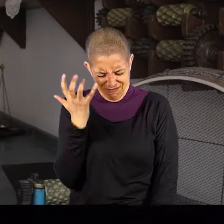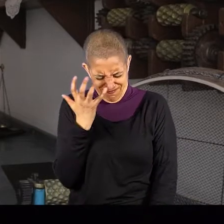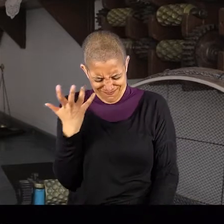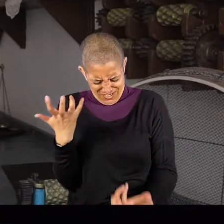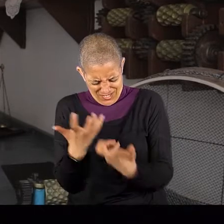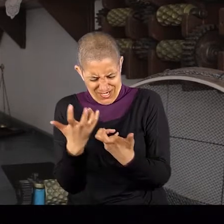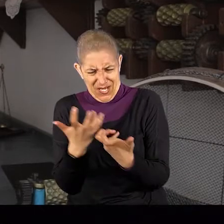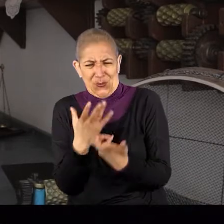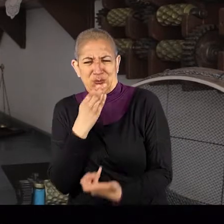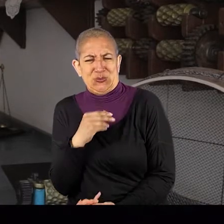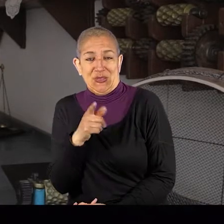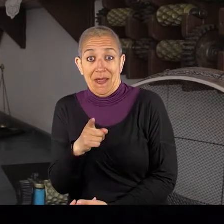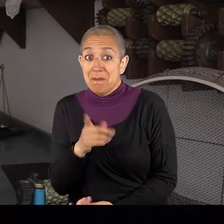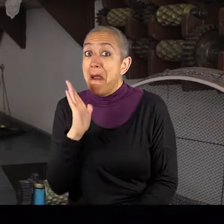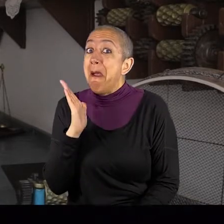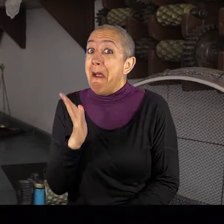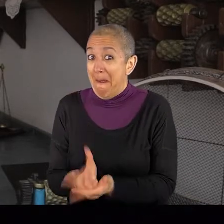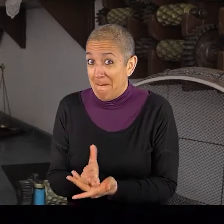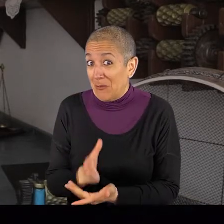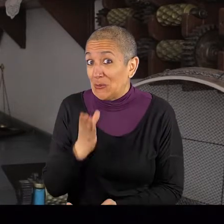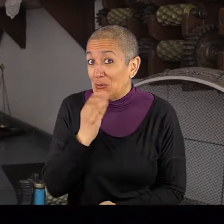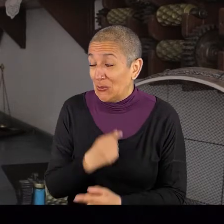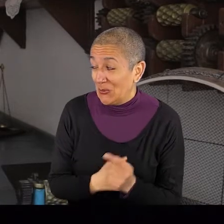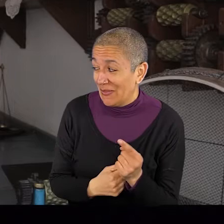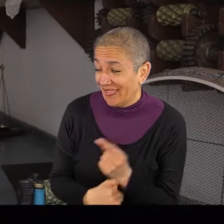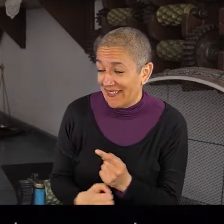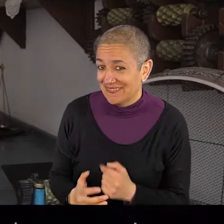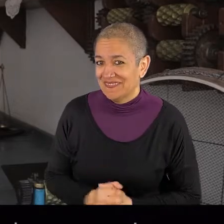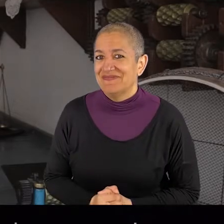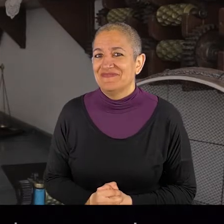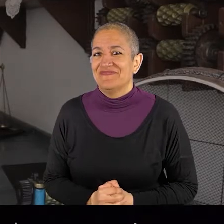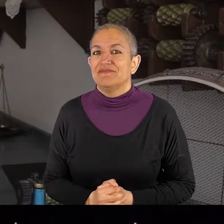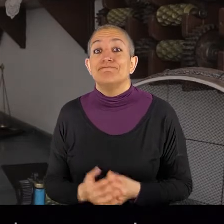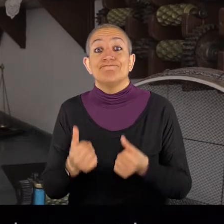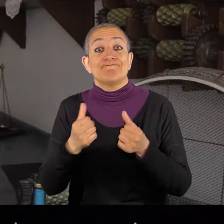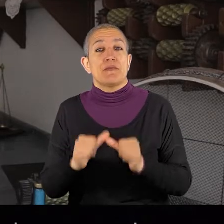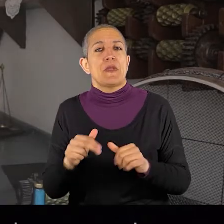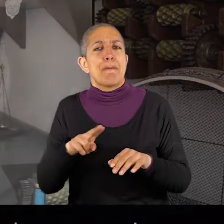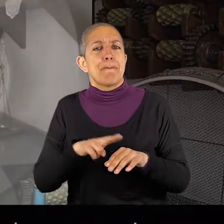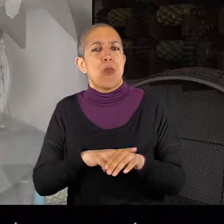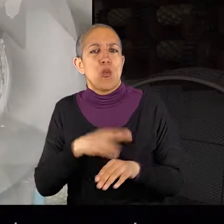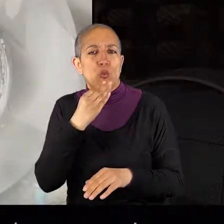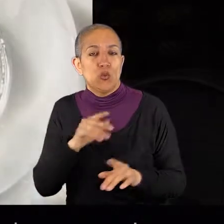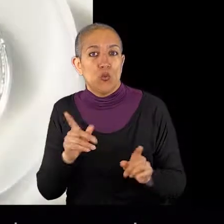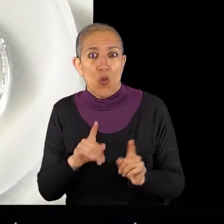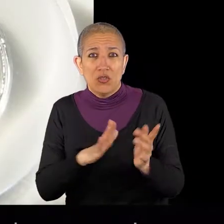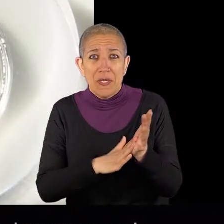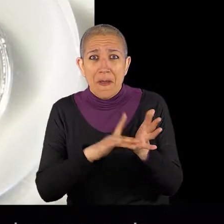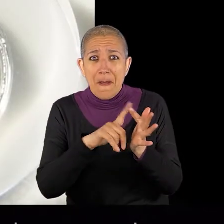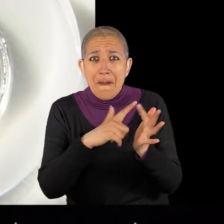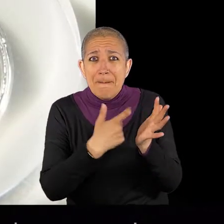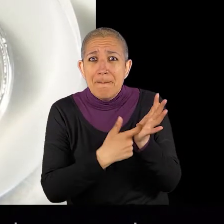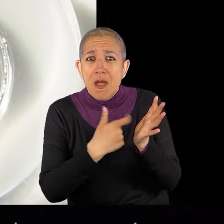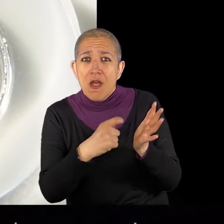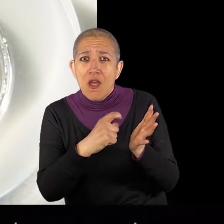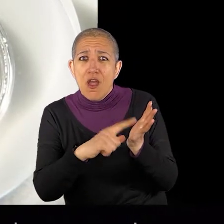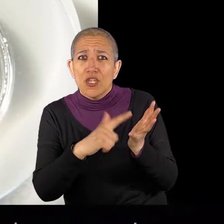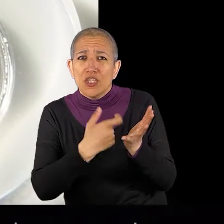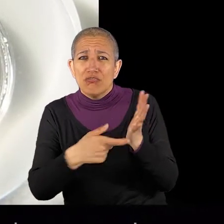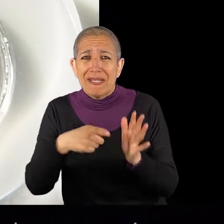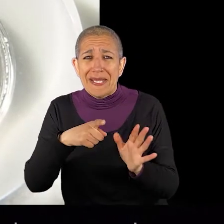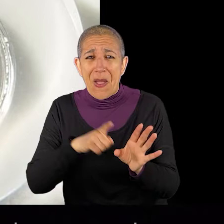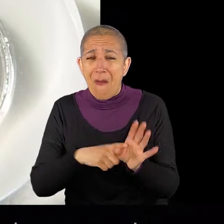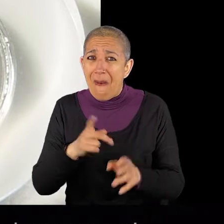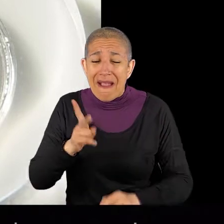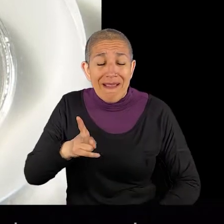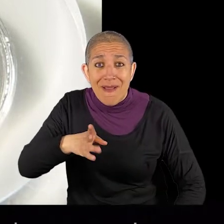oh no, how can they do it? But yes, that's what they used. For blue, it would be mercury, extremely